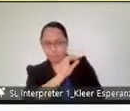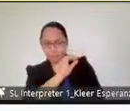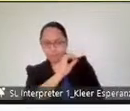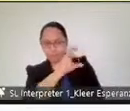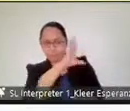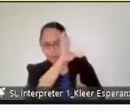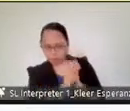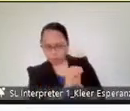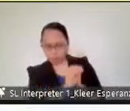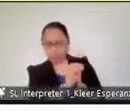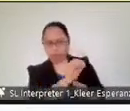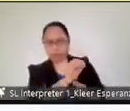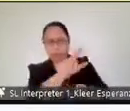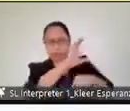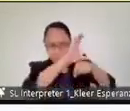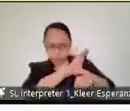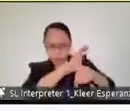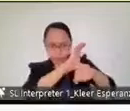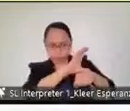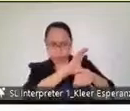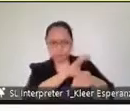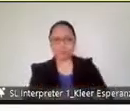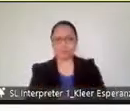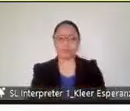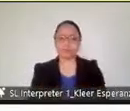dagiti lalakay nga